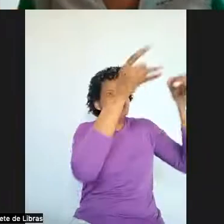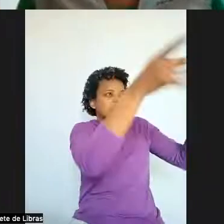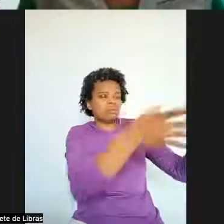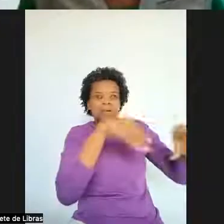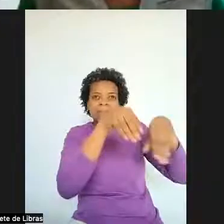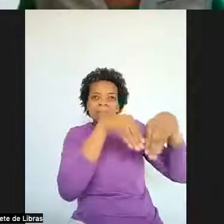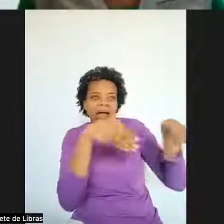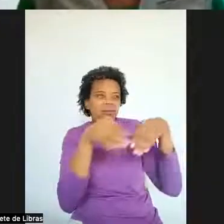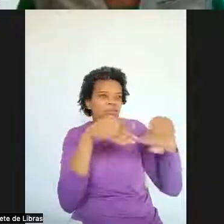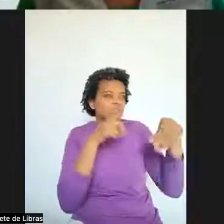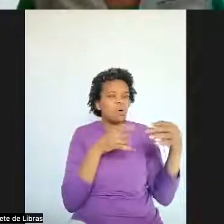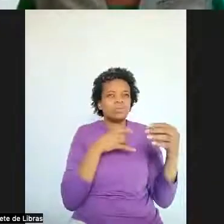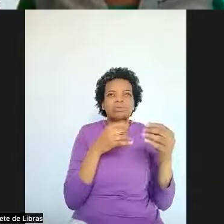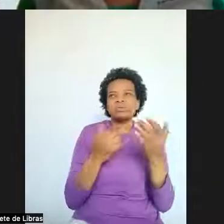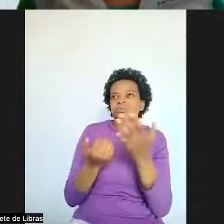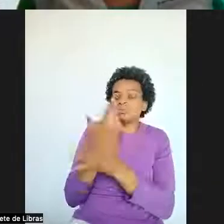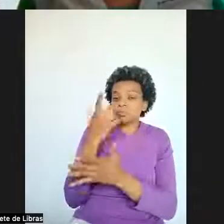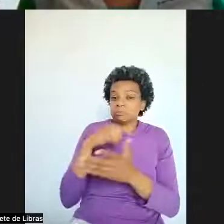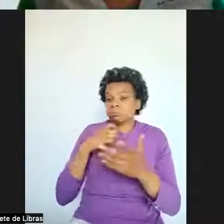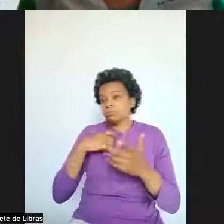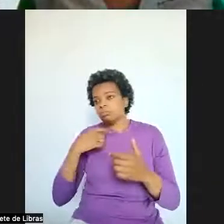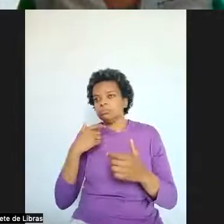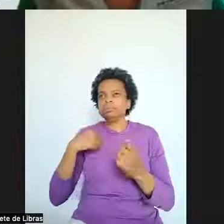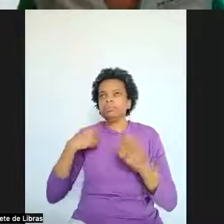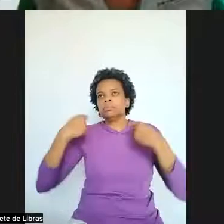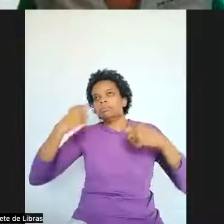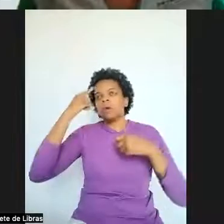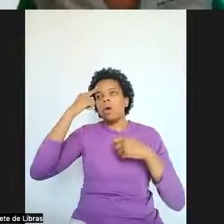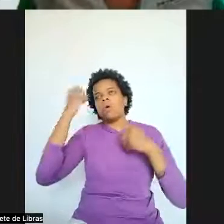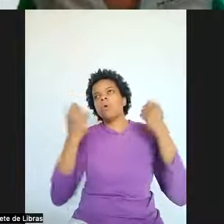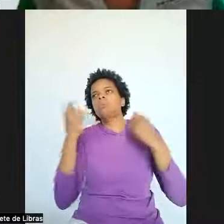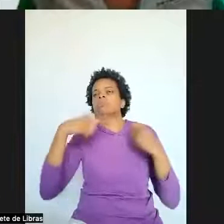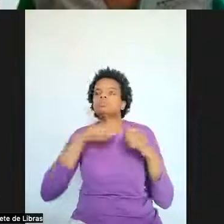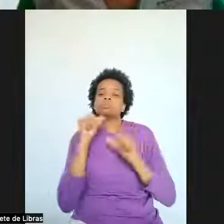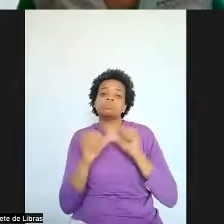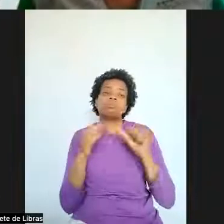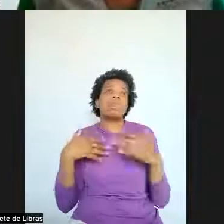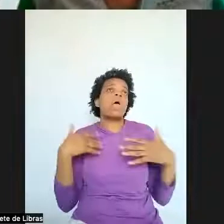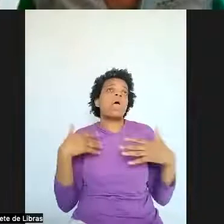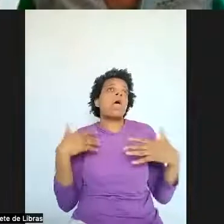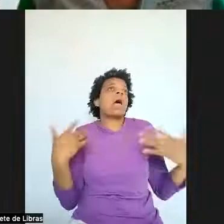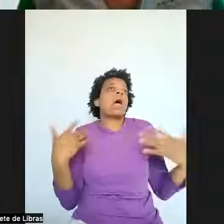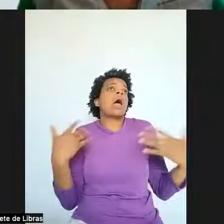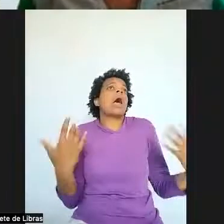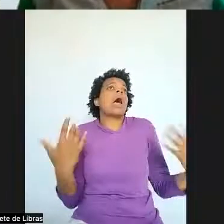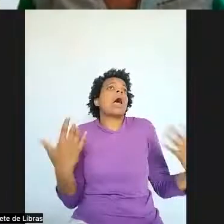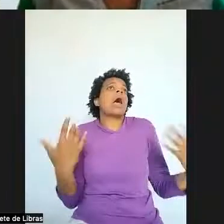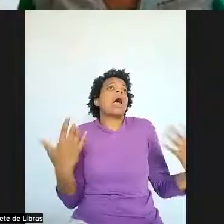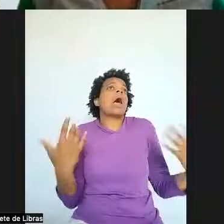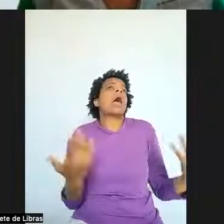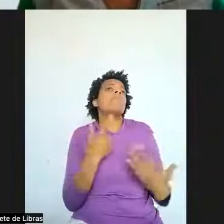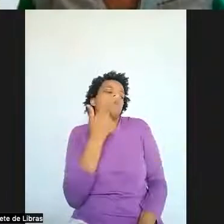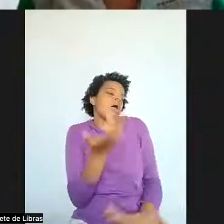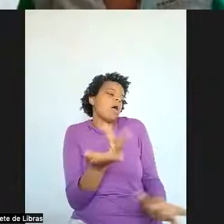much we litter and produce waste, but also what we can do about it. Because we usually think that we